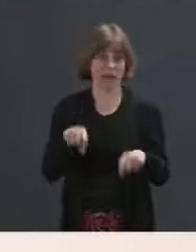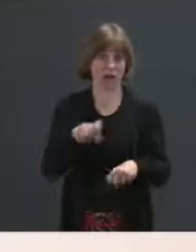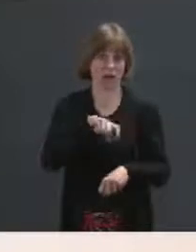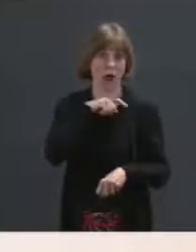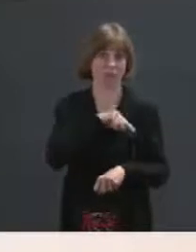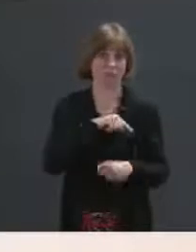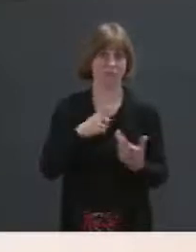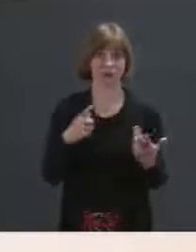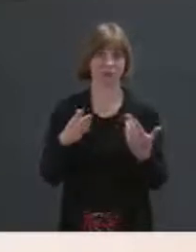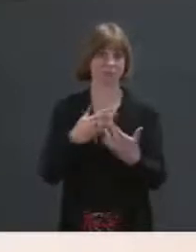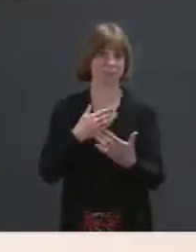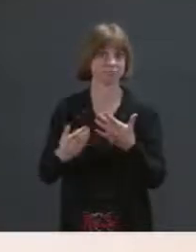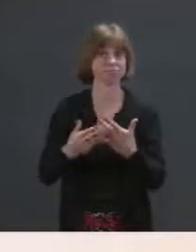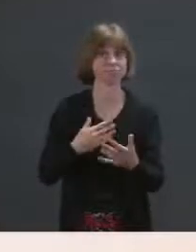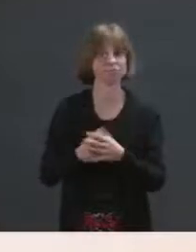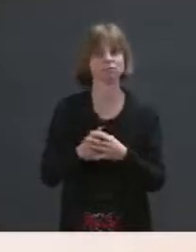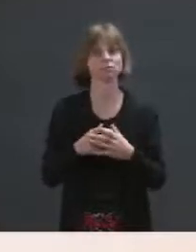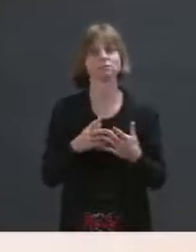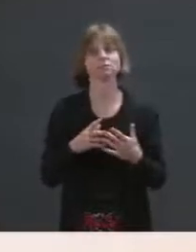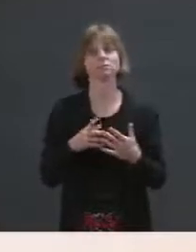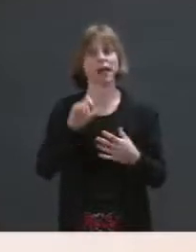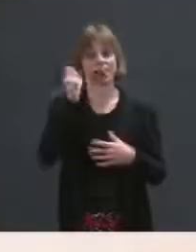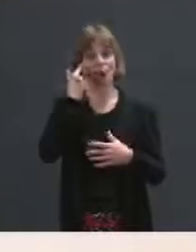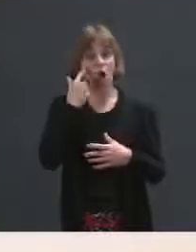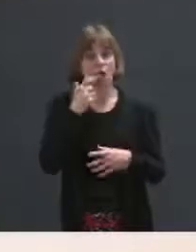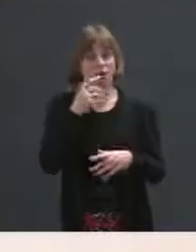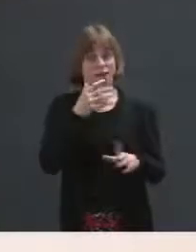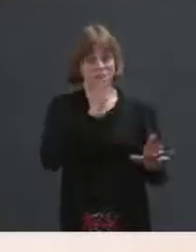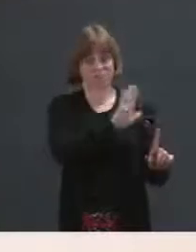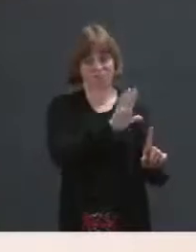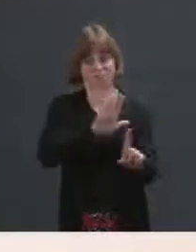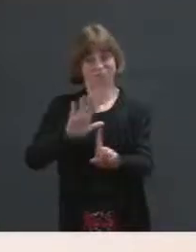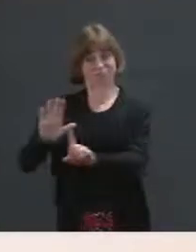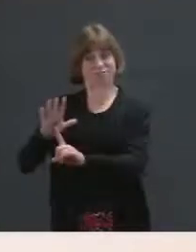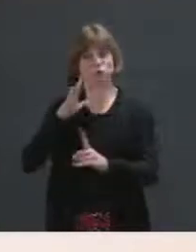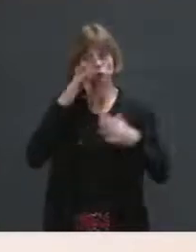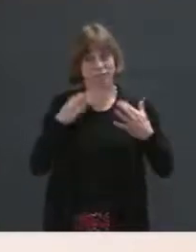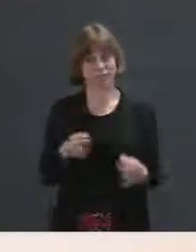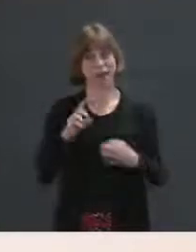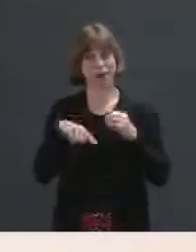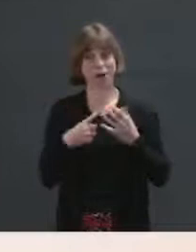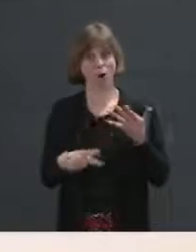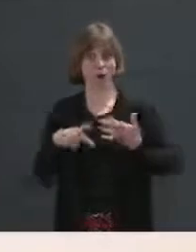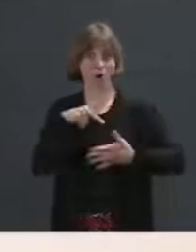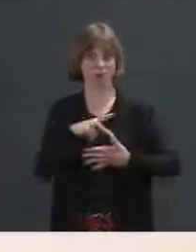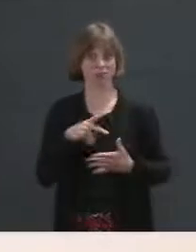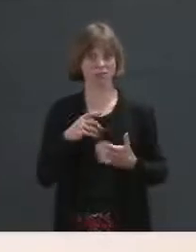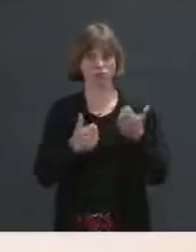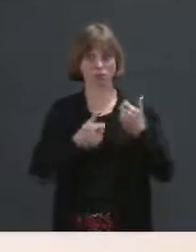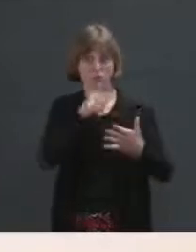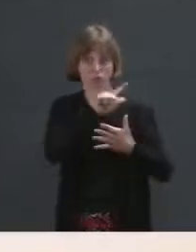governors make different choices about the prioritization and the prioritization order,